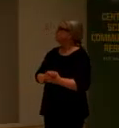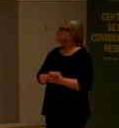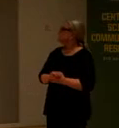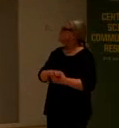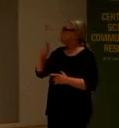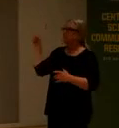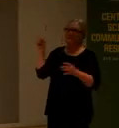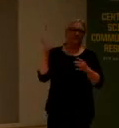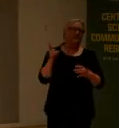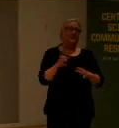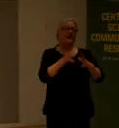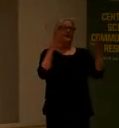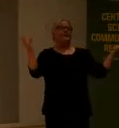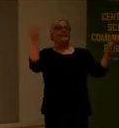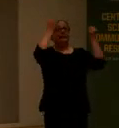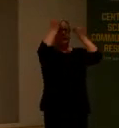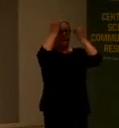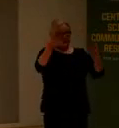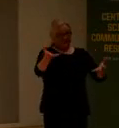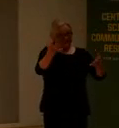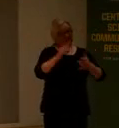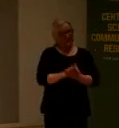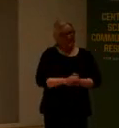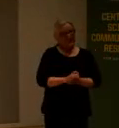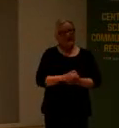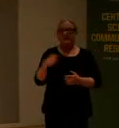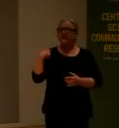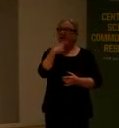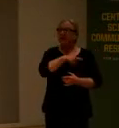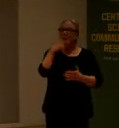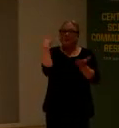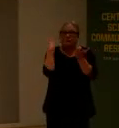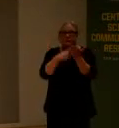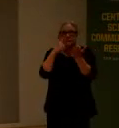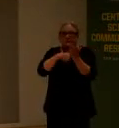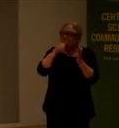there's a lot here, a lot of things that we need to dive into in a